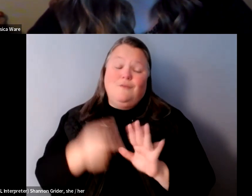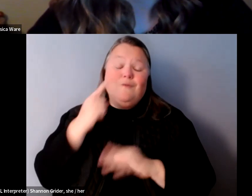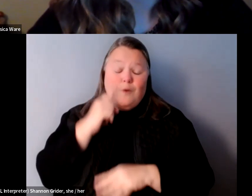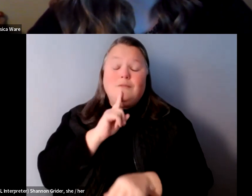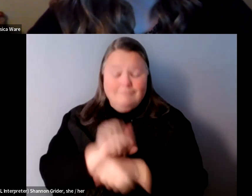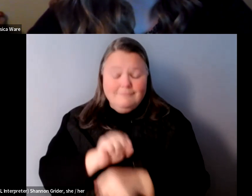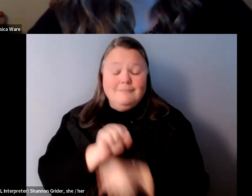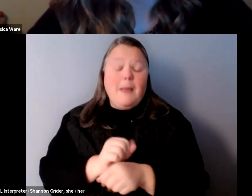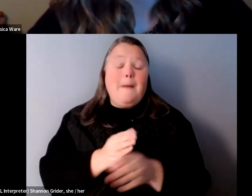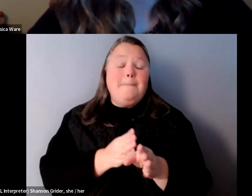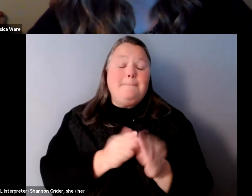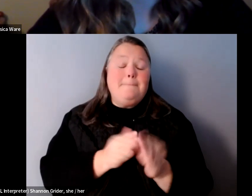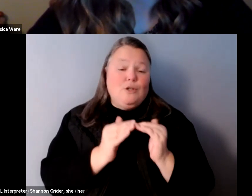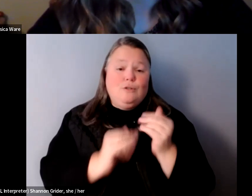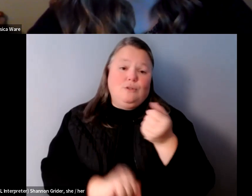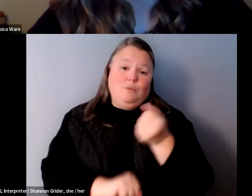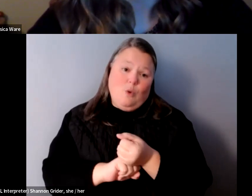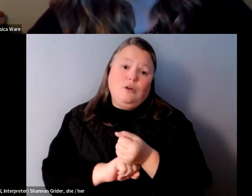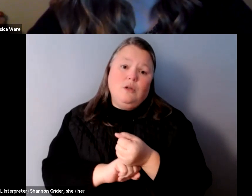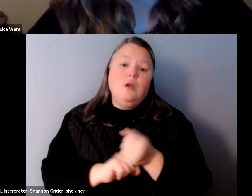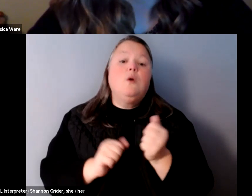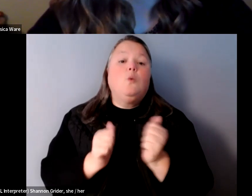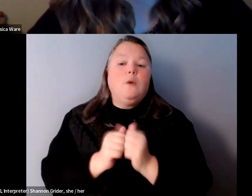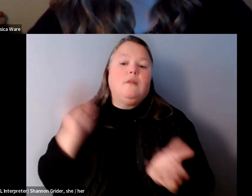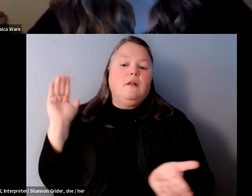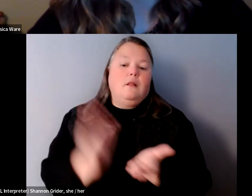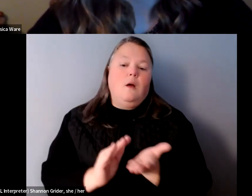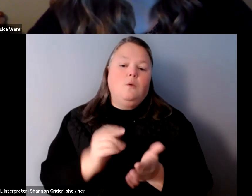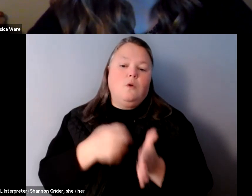peer support at a lower cost.